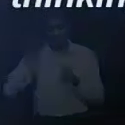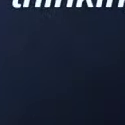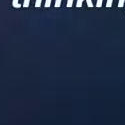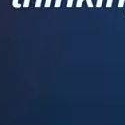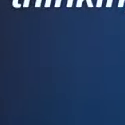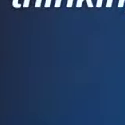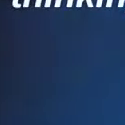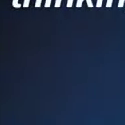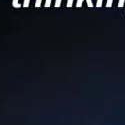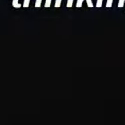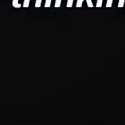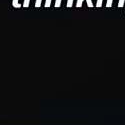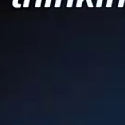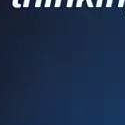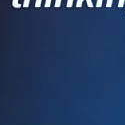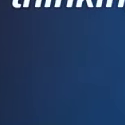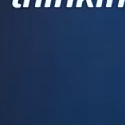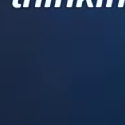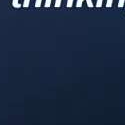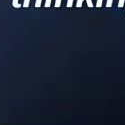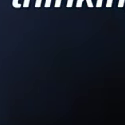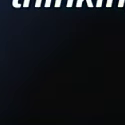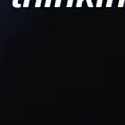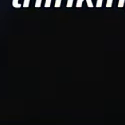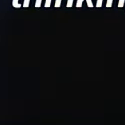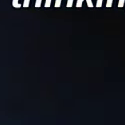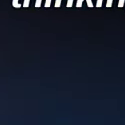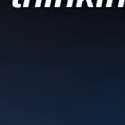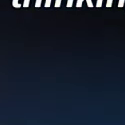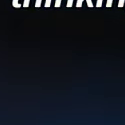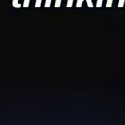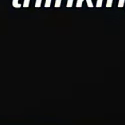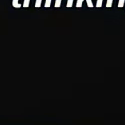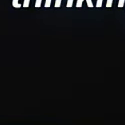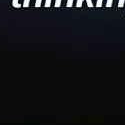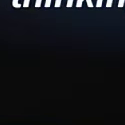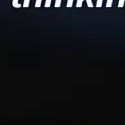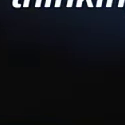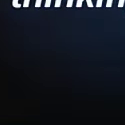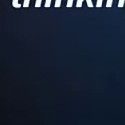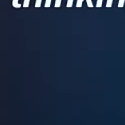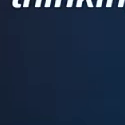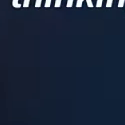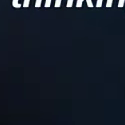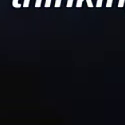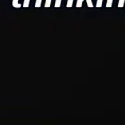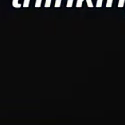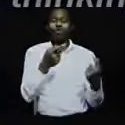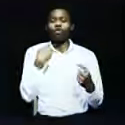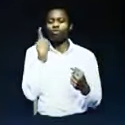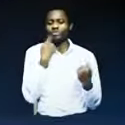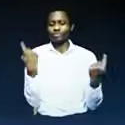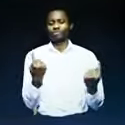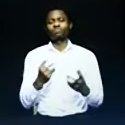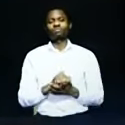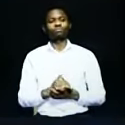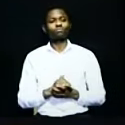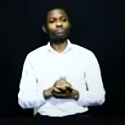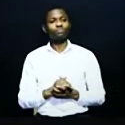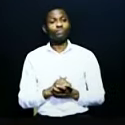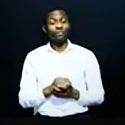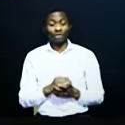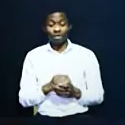and he is behind evil. But the Lord is the strength of our life. When we wait upon